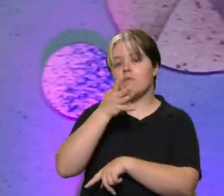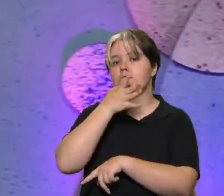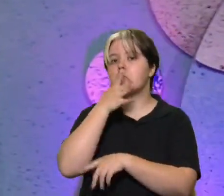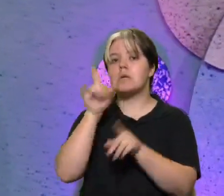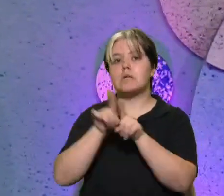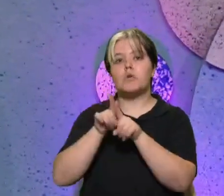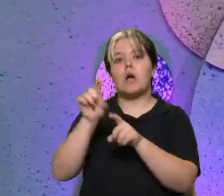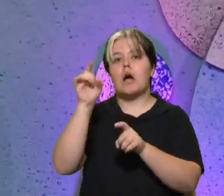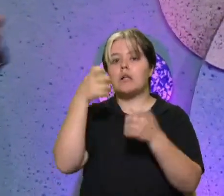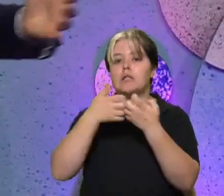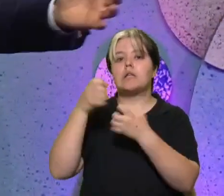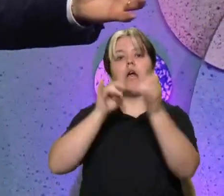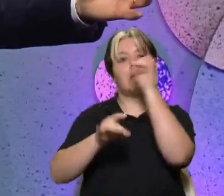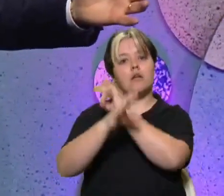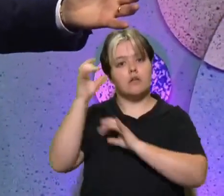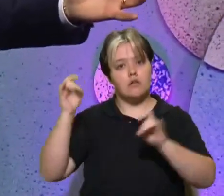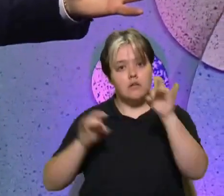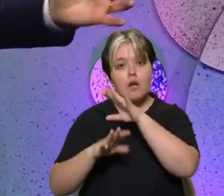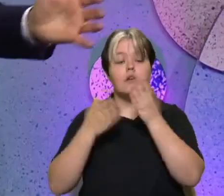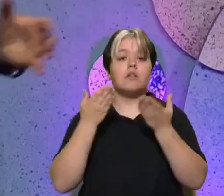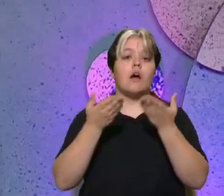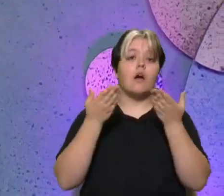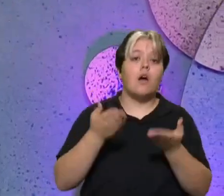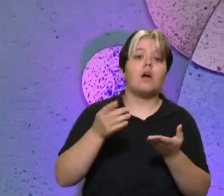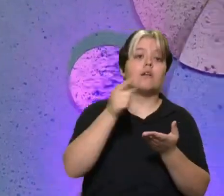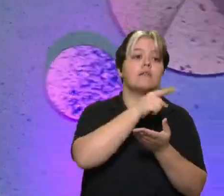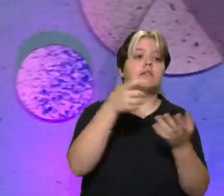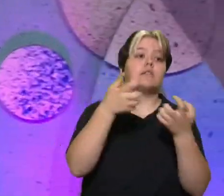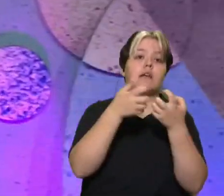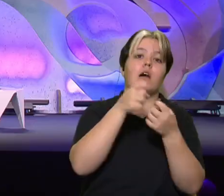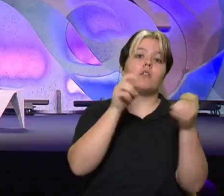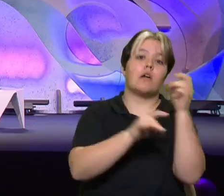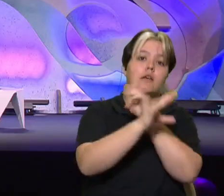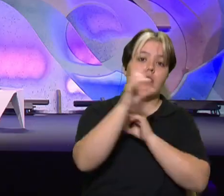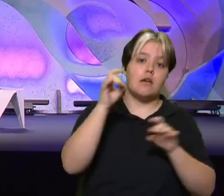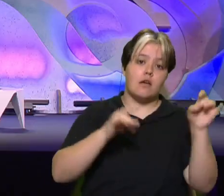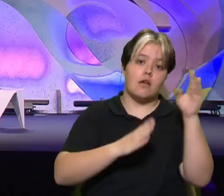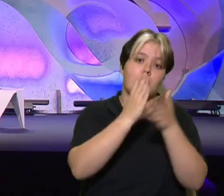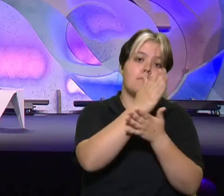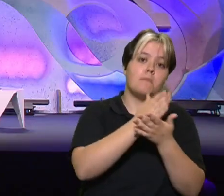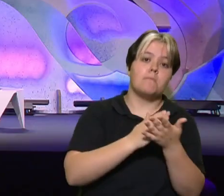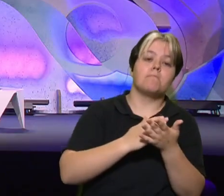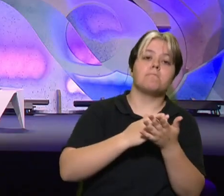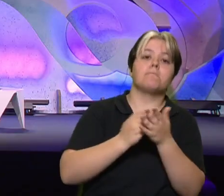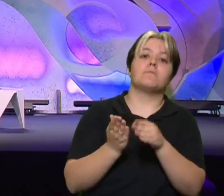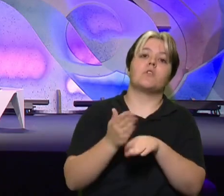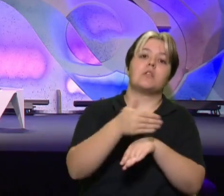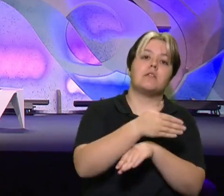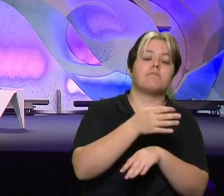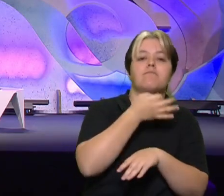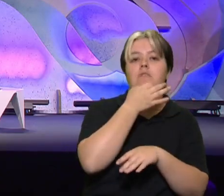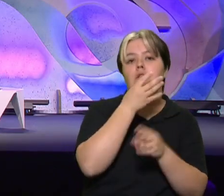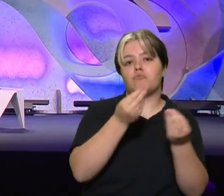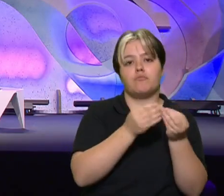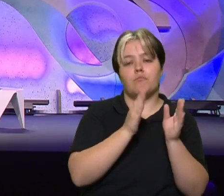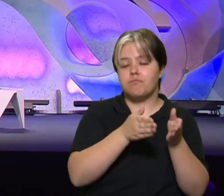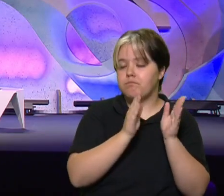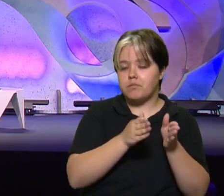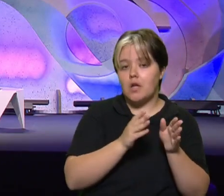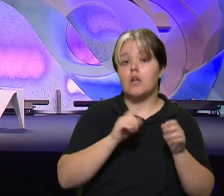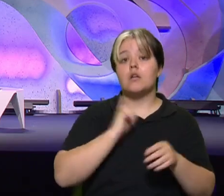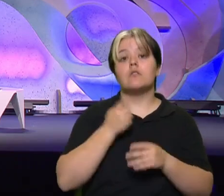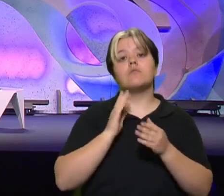in Europe, with the war in the Israel and the Middle East. We don't talk about that, I